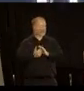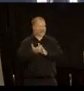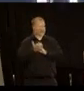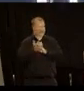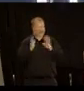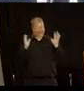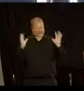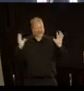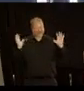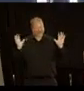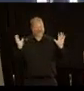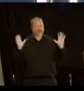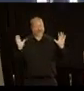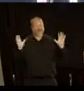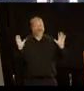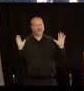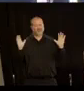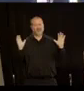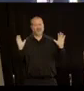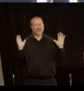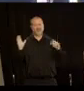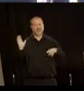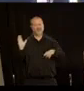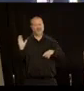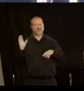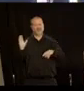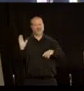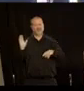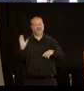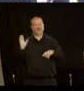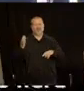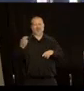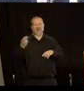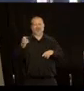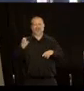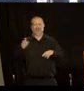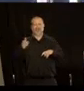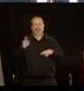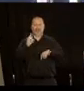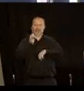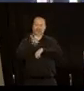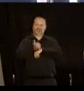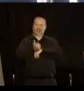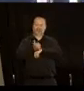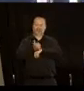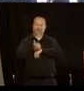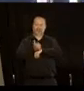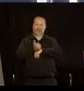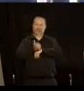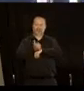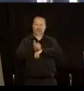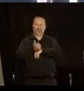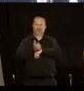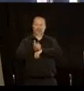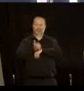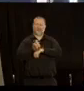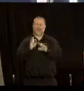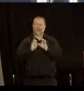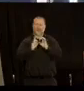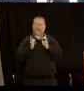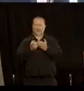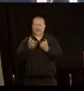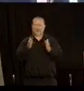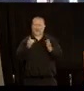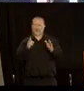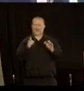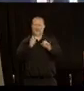We're thrilled, David, that you're here. David is the founder, the visionary